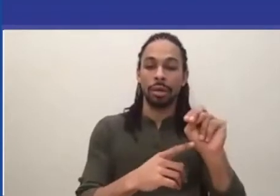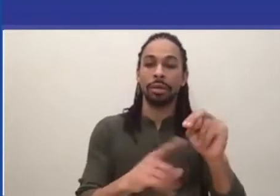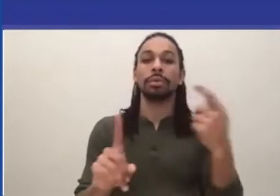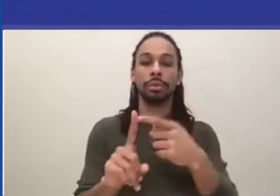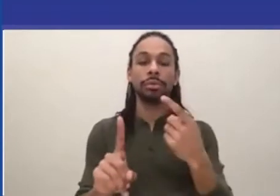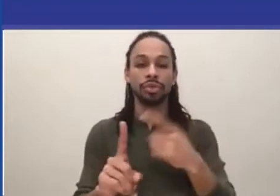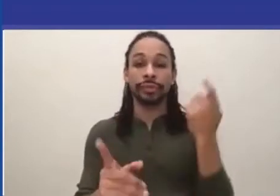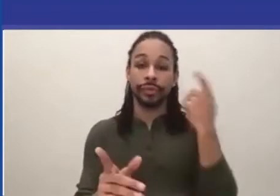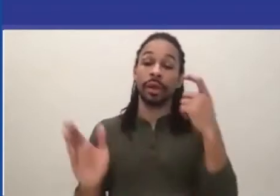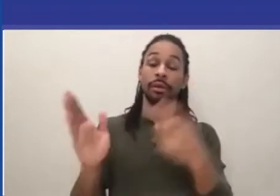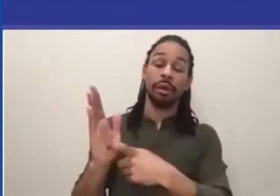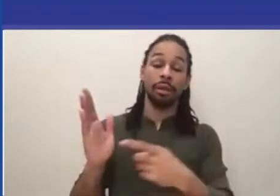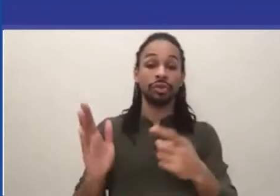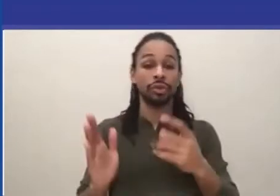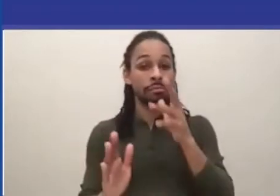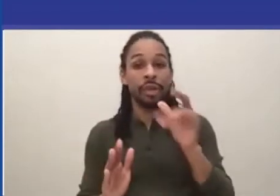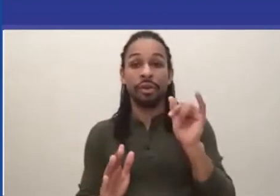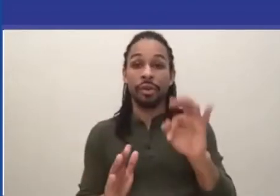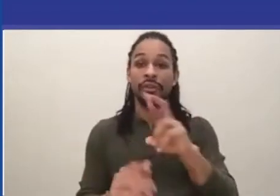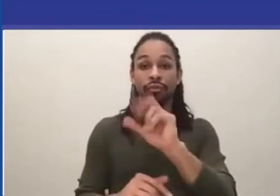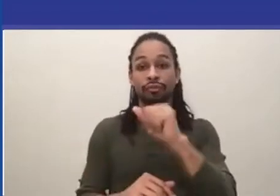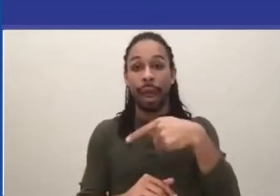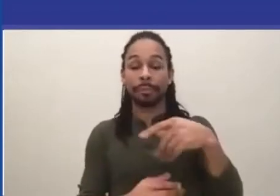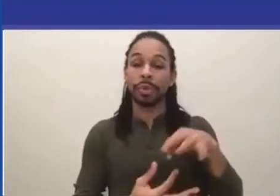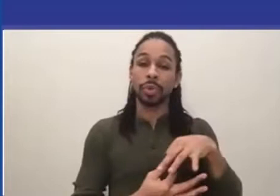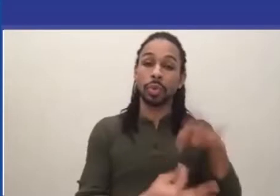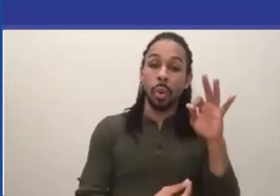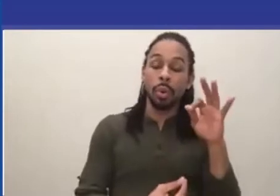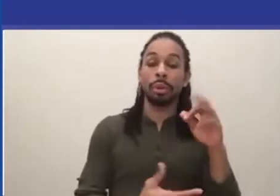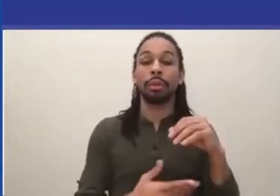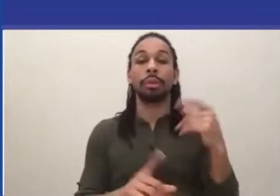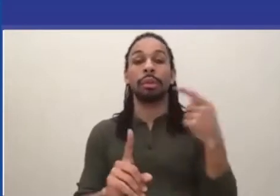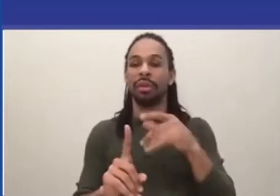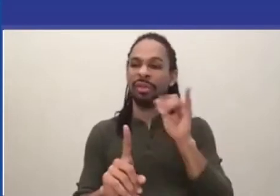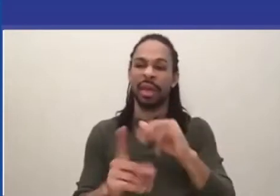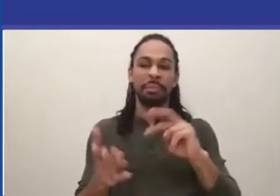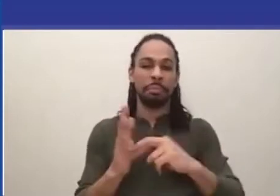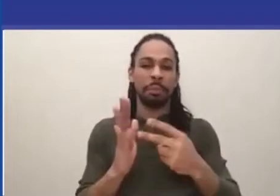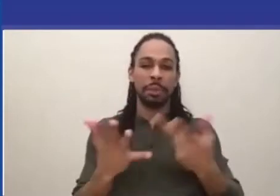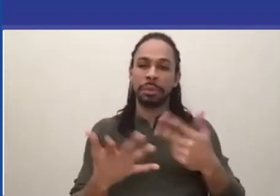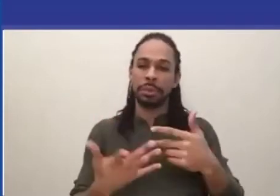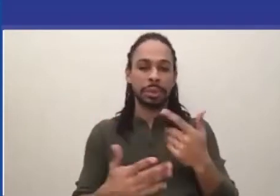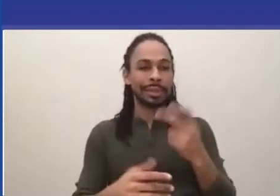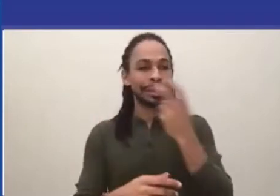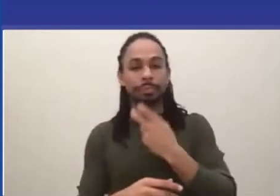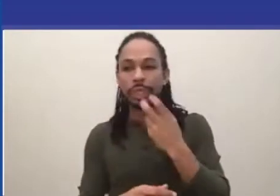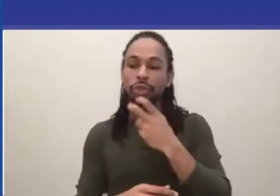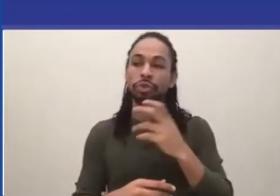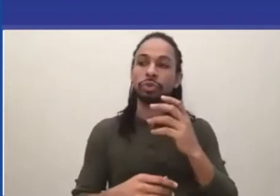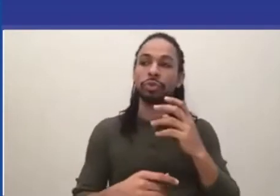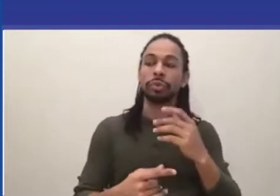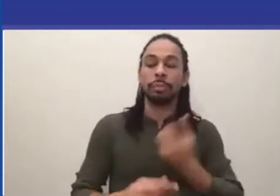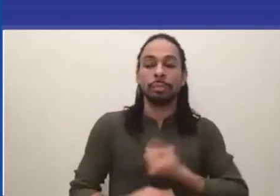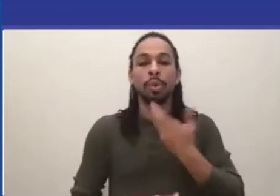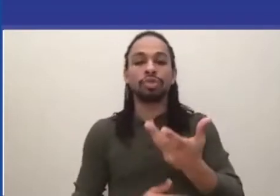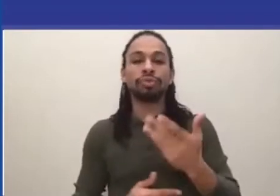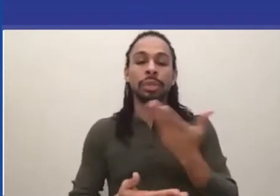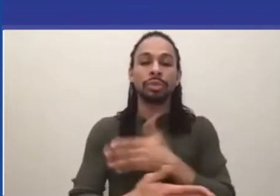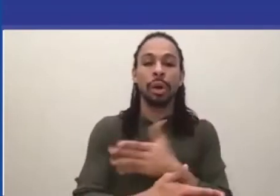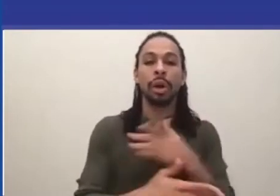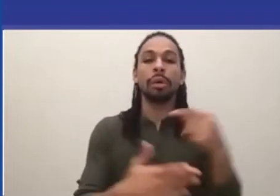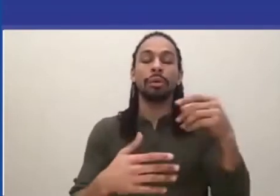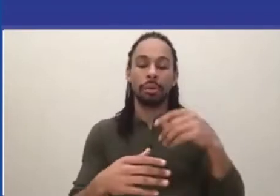song that she originated in Trinidad and Tobago, where I am from. And at this point, we